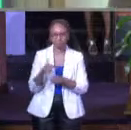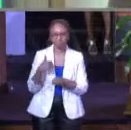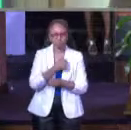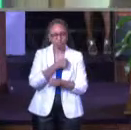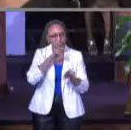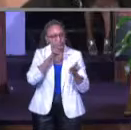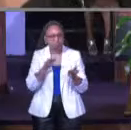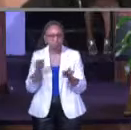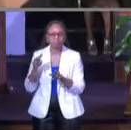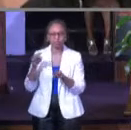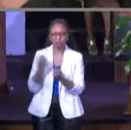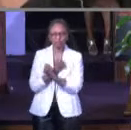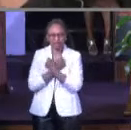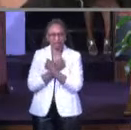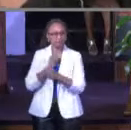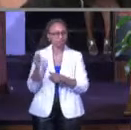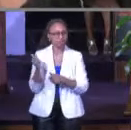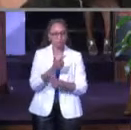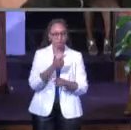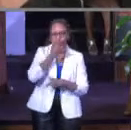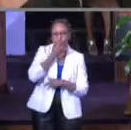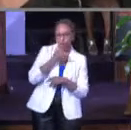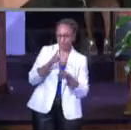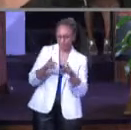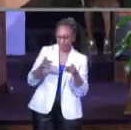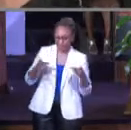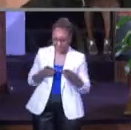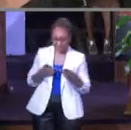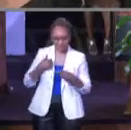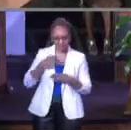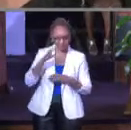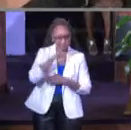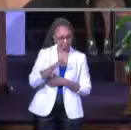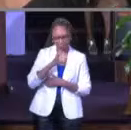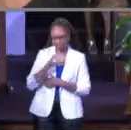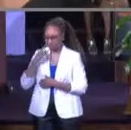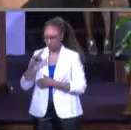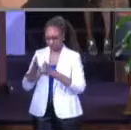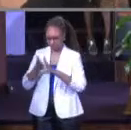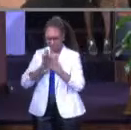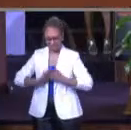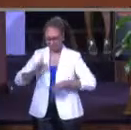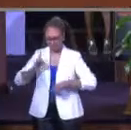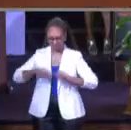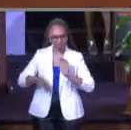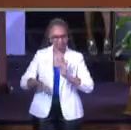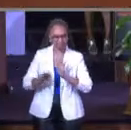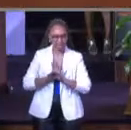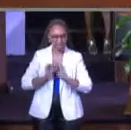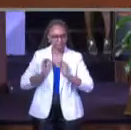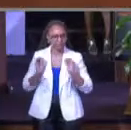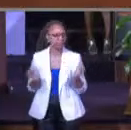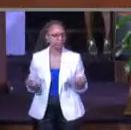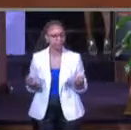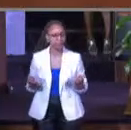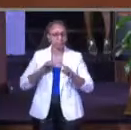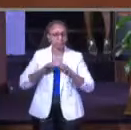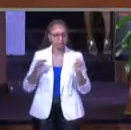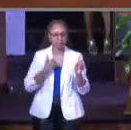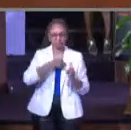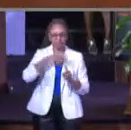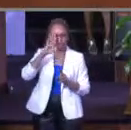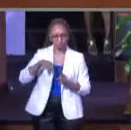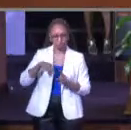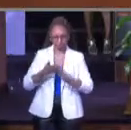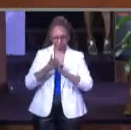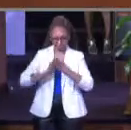for love in all the wrong places, oh God. We've looked, oh God, for peace and couldn't find it, everlasting peace. But we know that it's